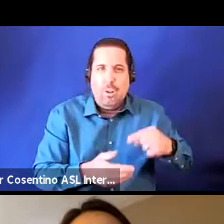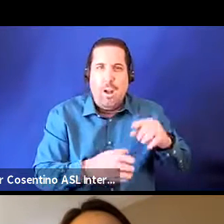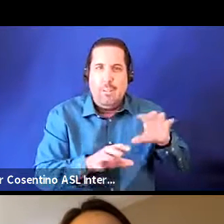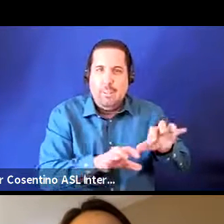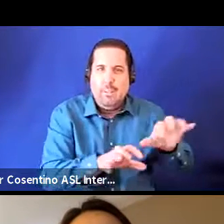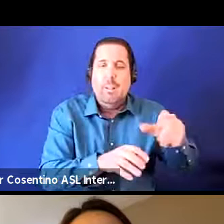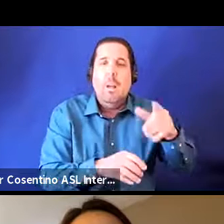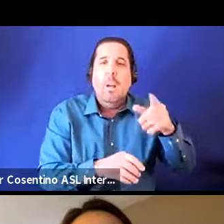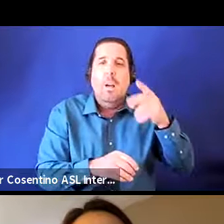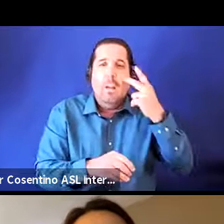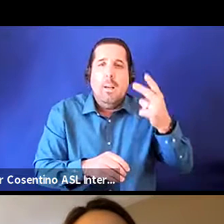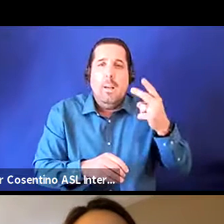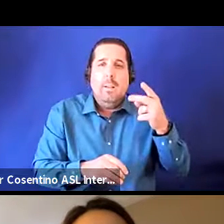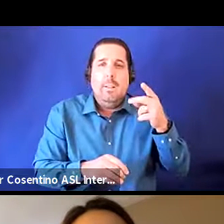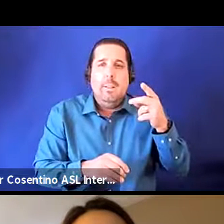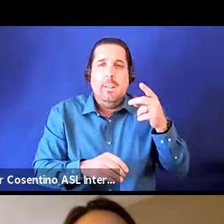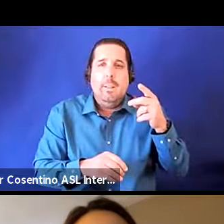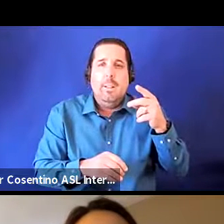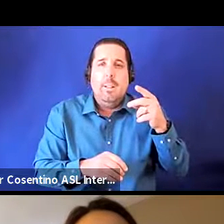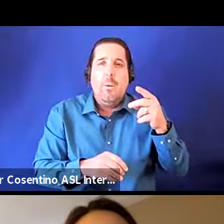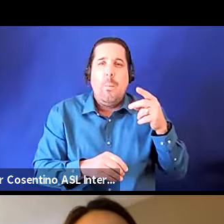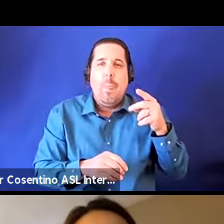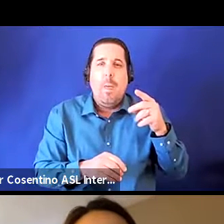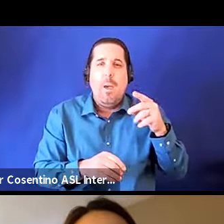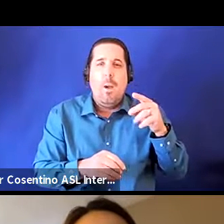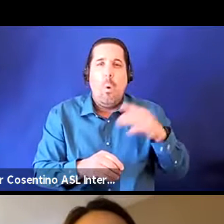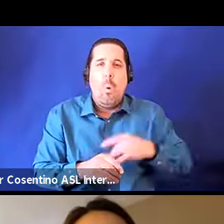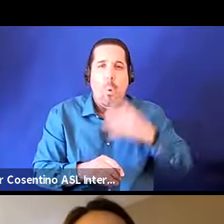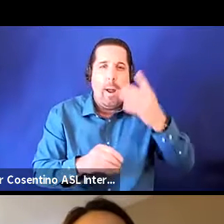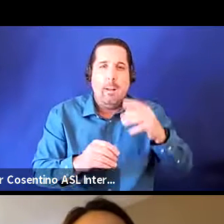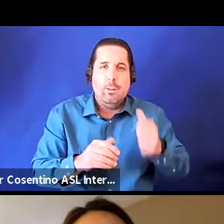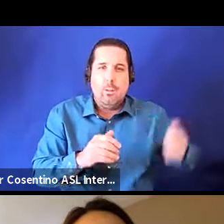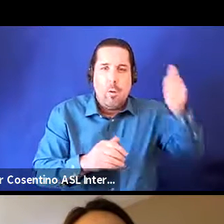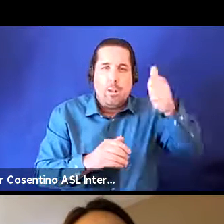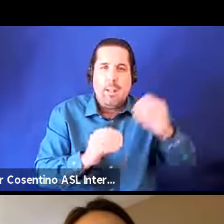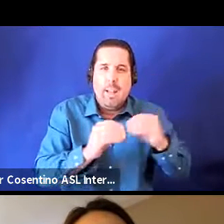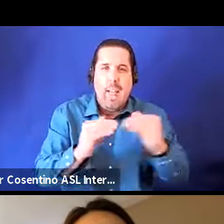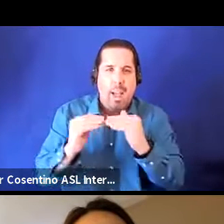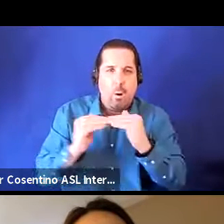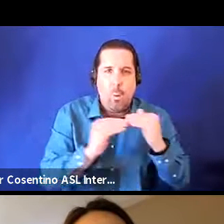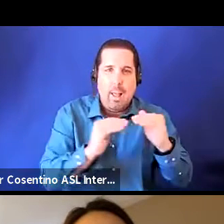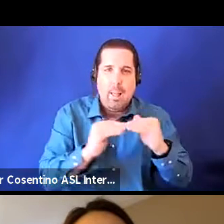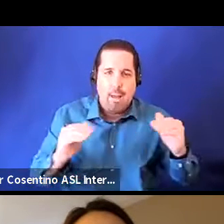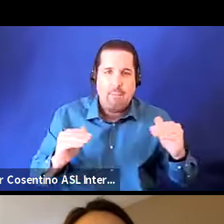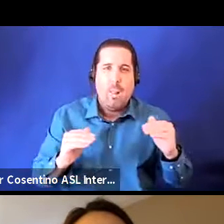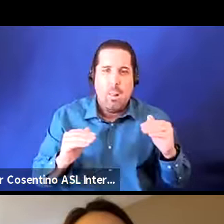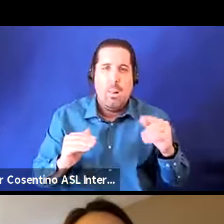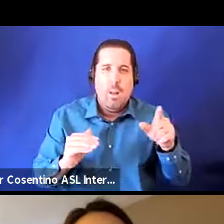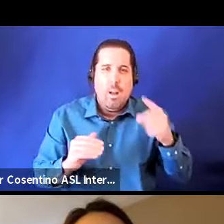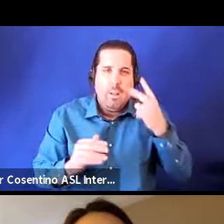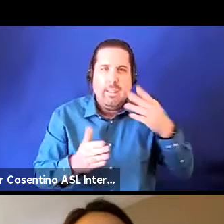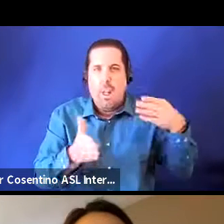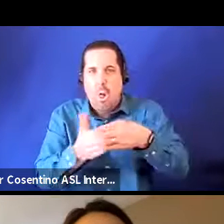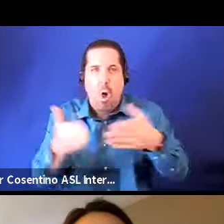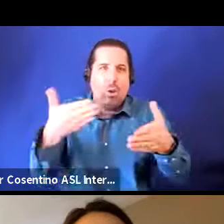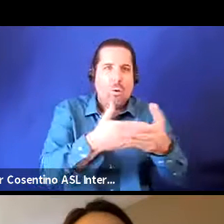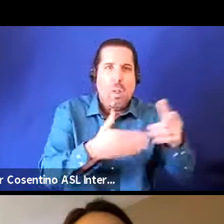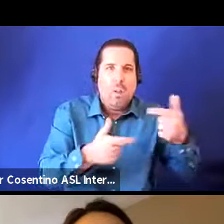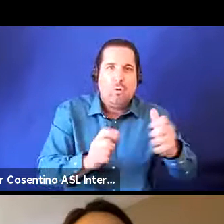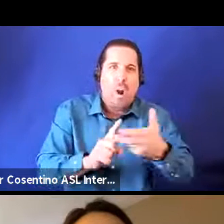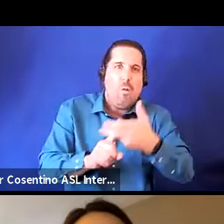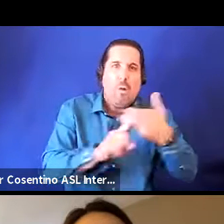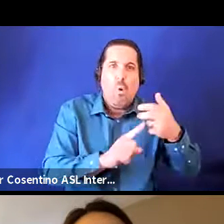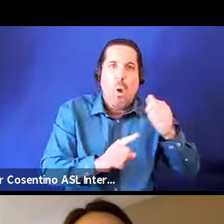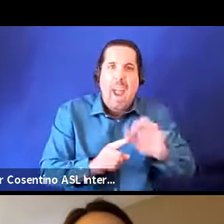white supremacist attacks on racial equity at the university level in the form of lawsuits. They keep trying to recruit Asian